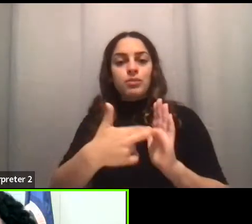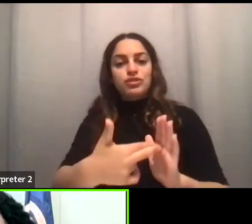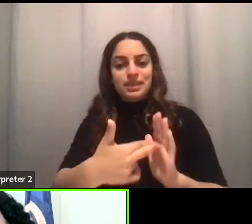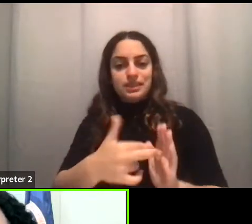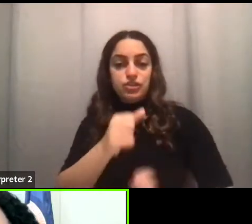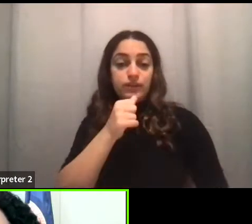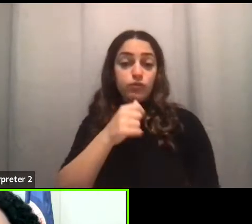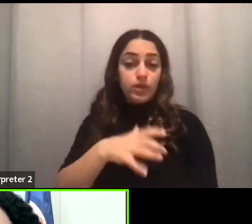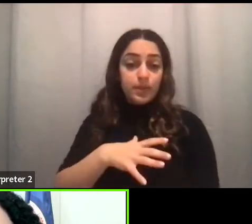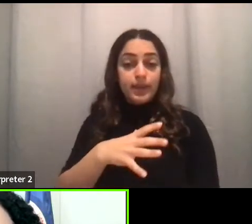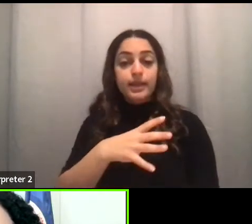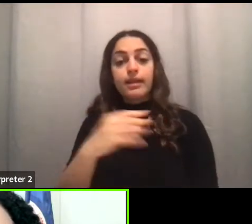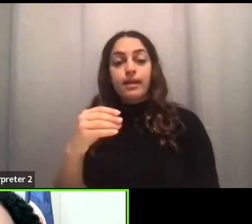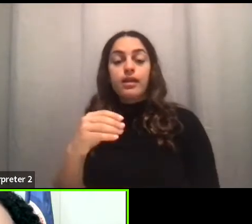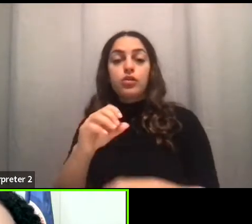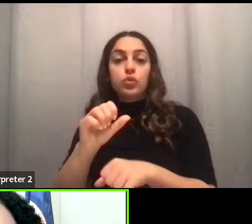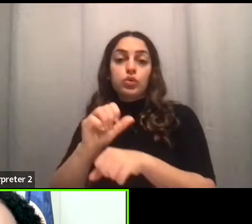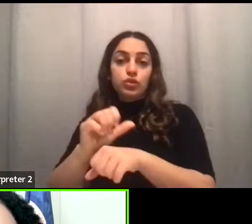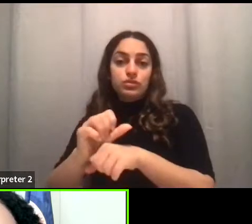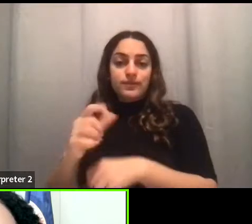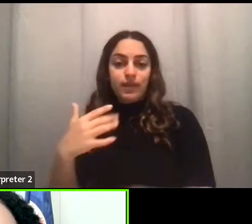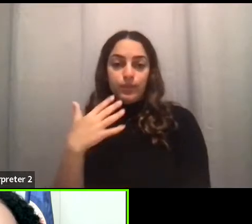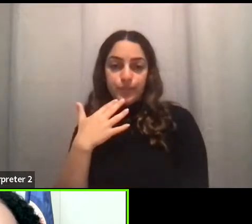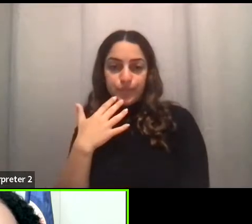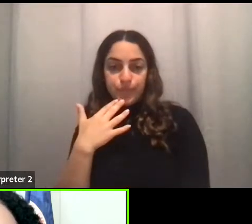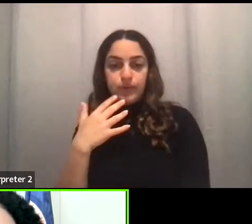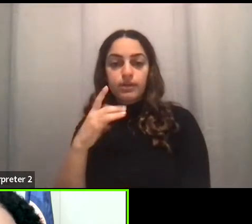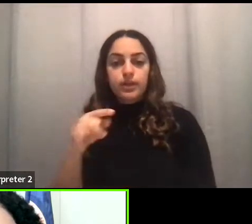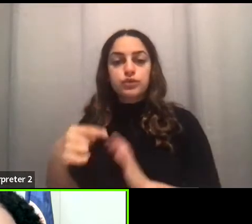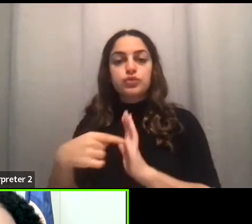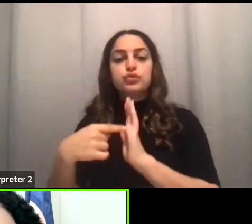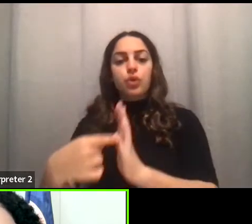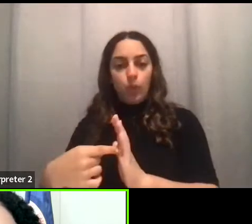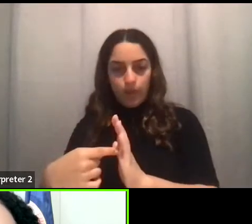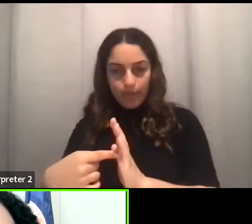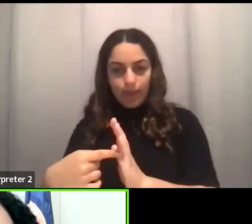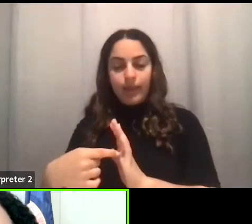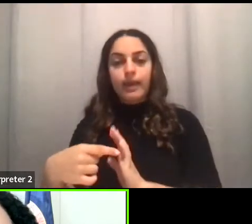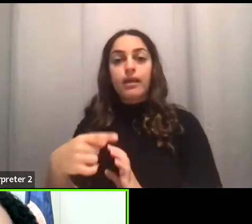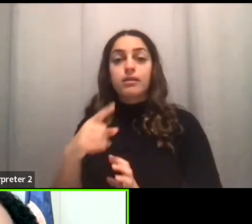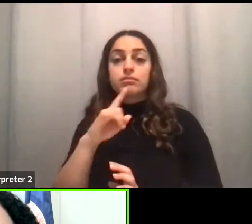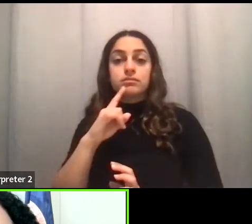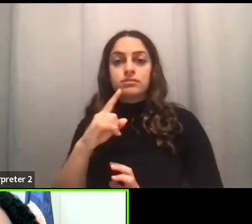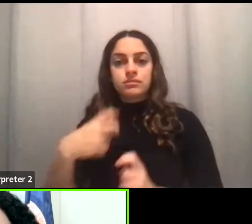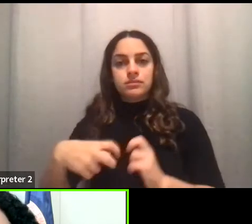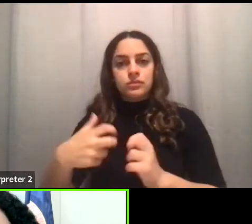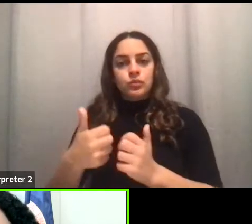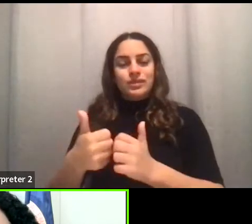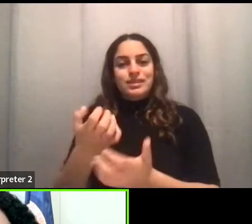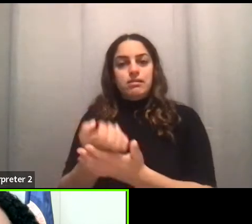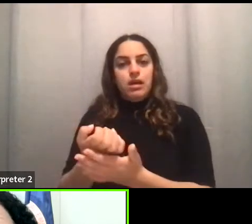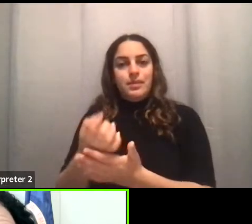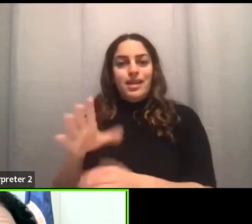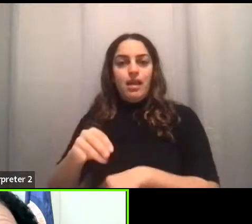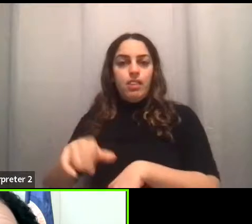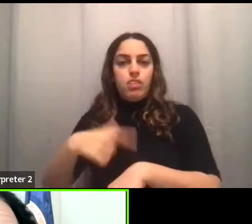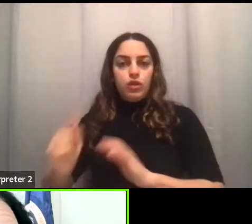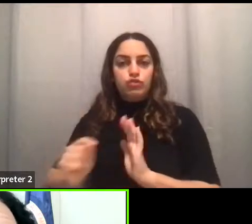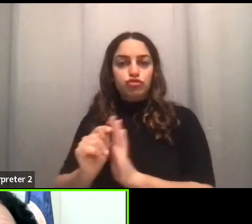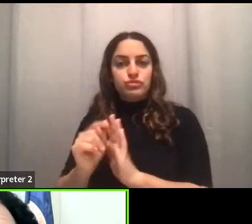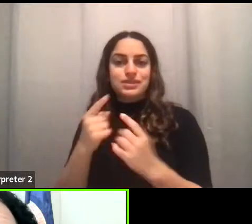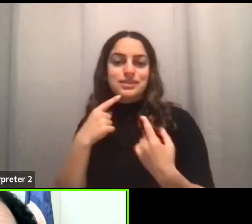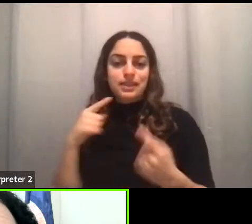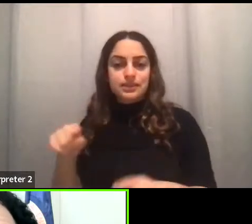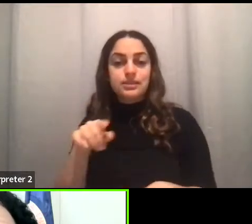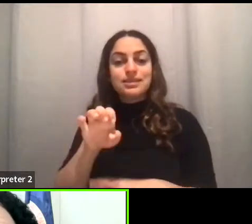presenting a serious problem for our economy and the industry's long-term success the eeoc's investigations have revealed